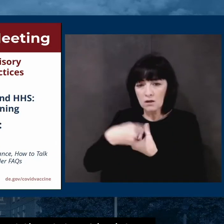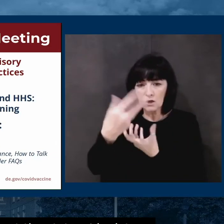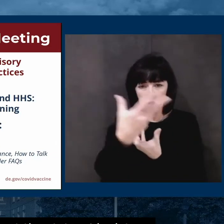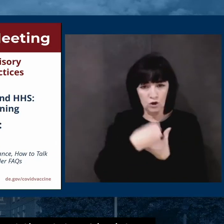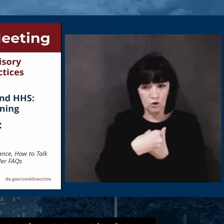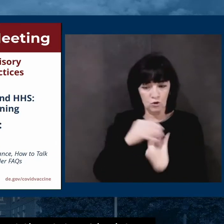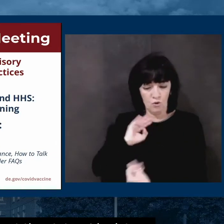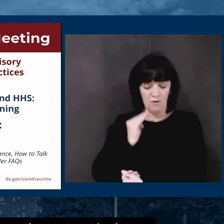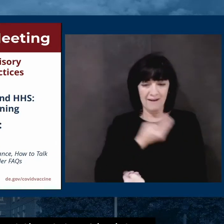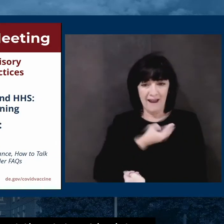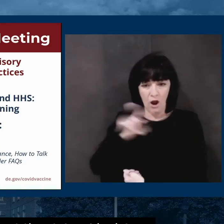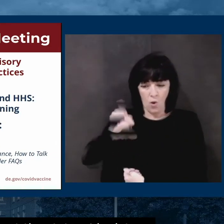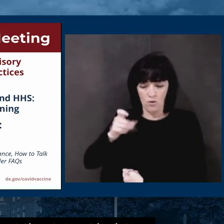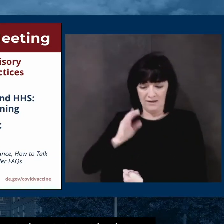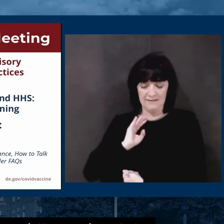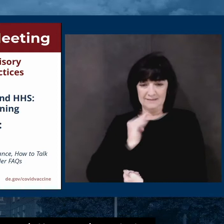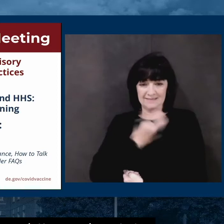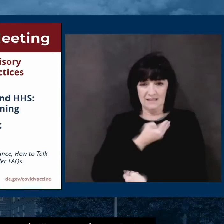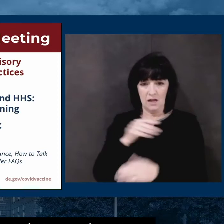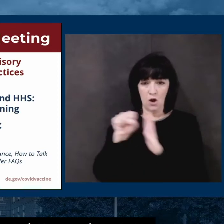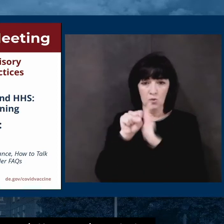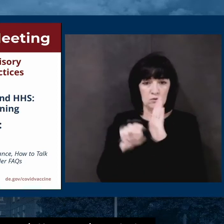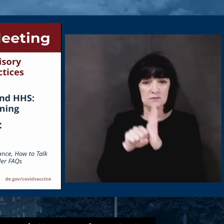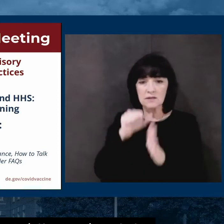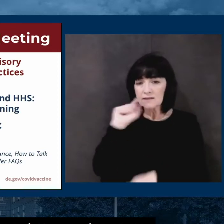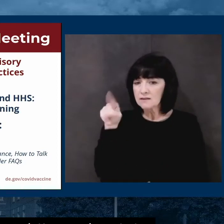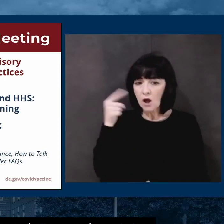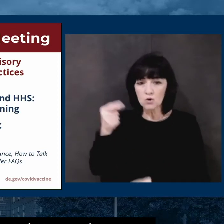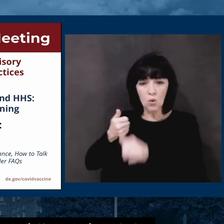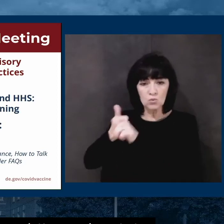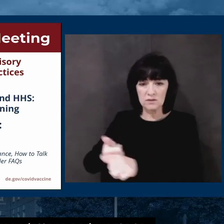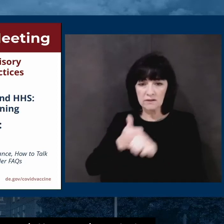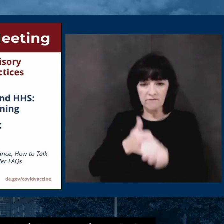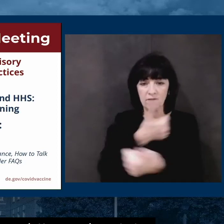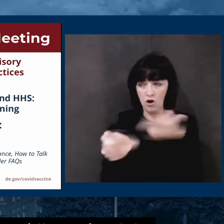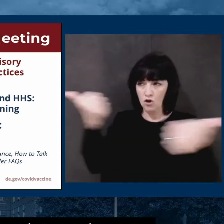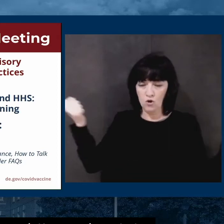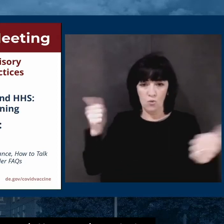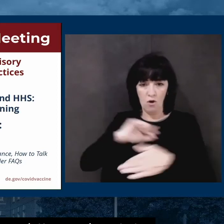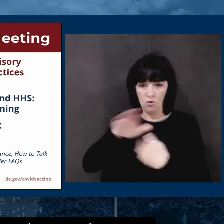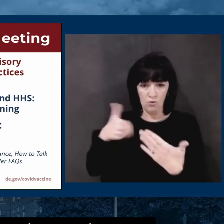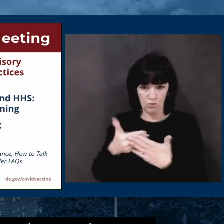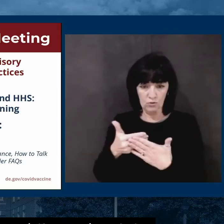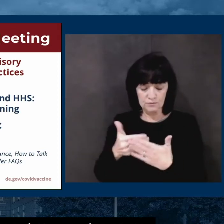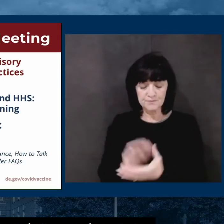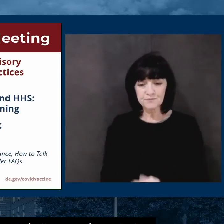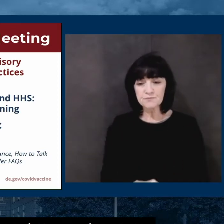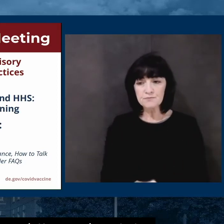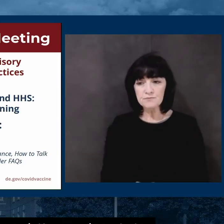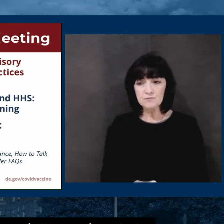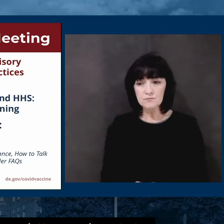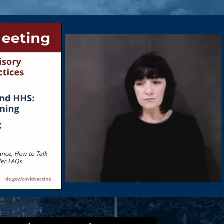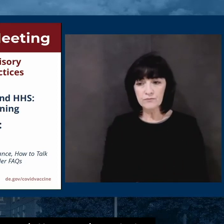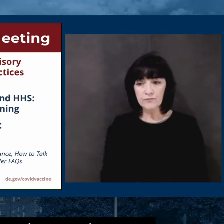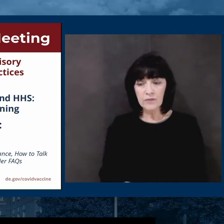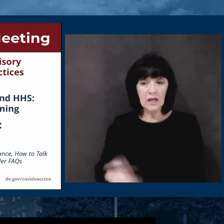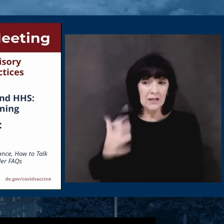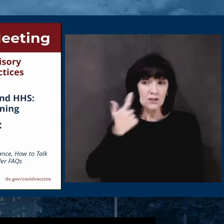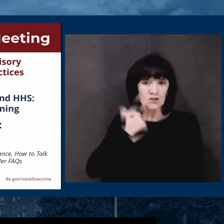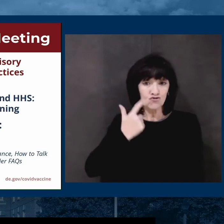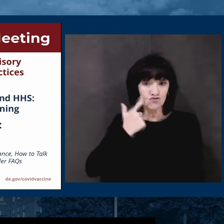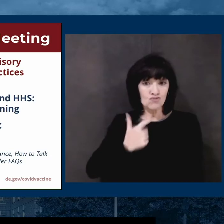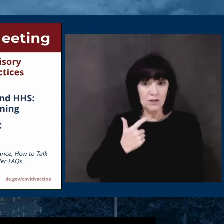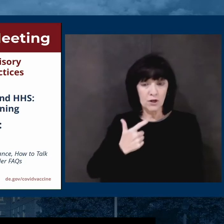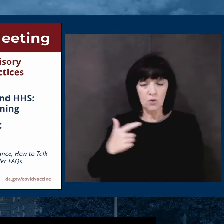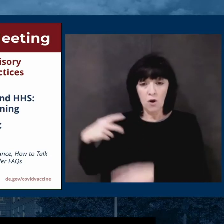needs within the state. And again, using our data and trends will be very important. We had a call, it was a required call with the CDC and